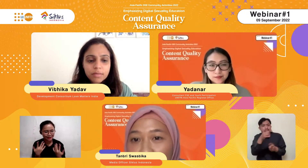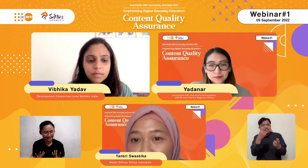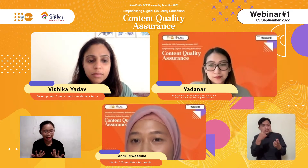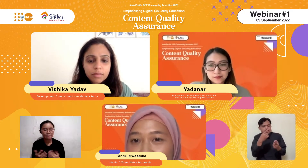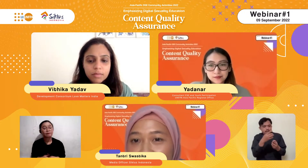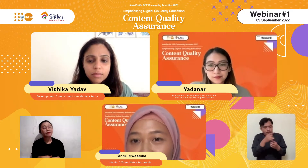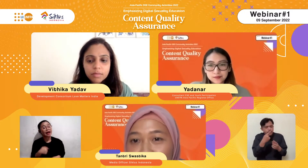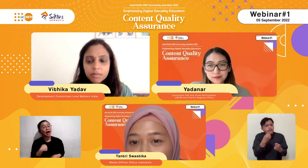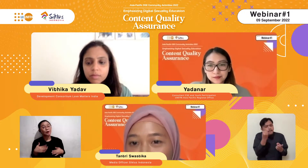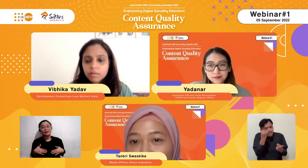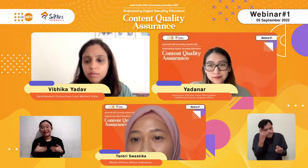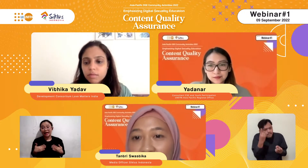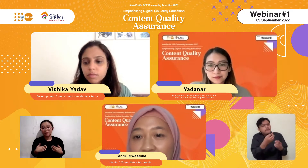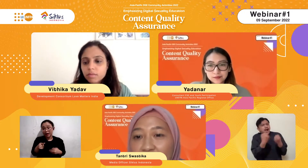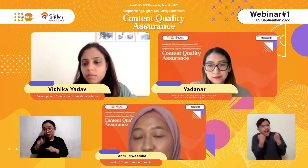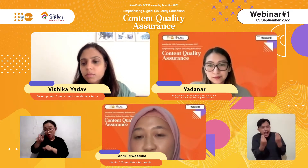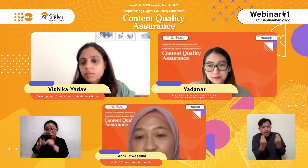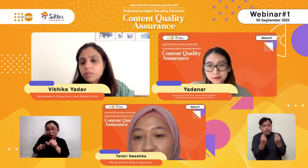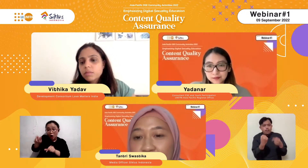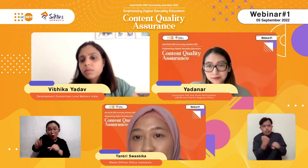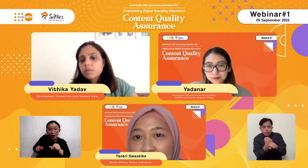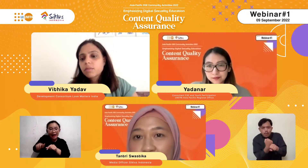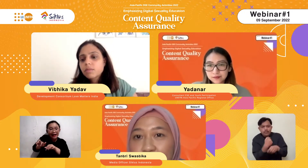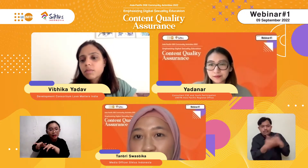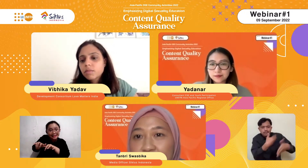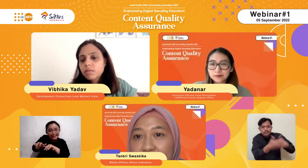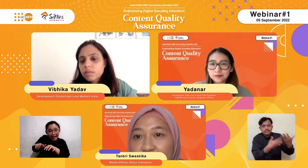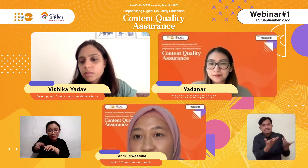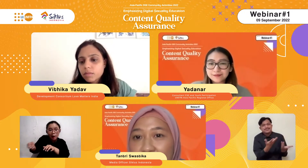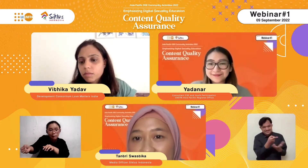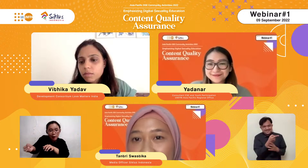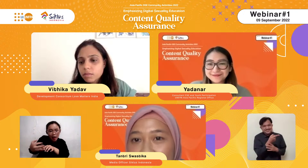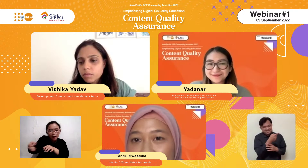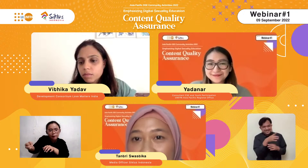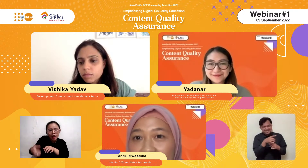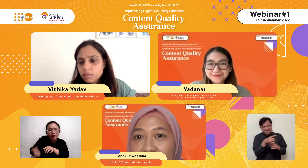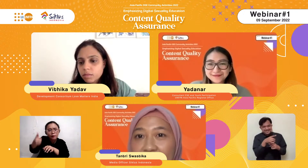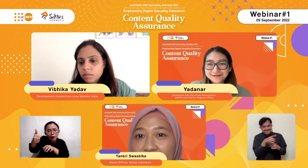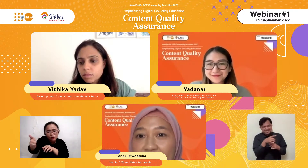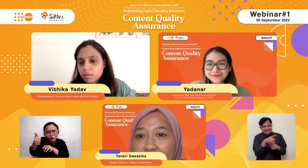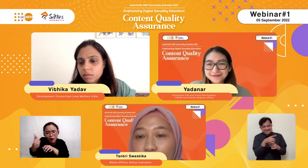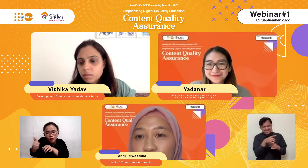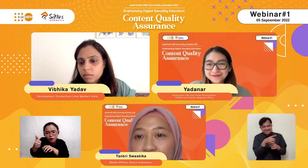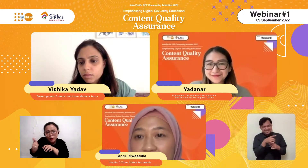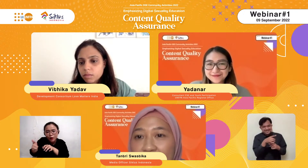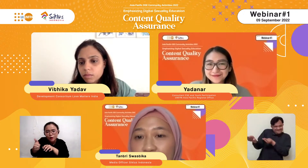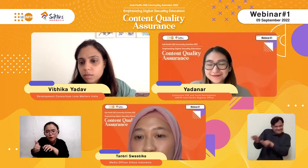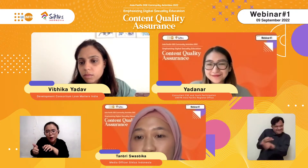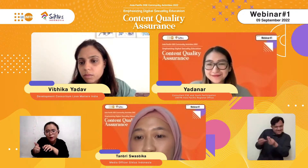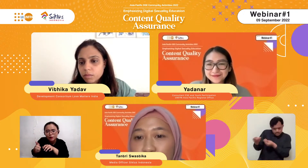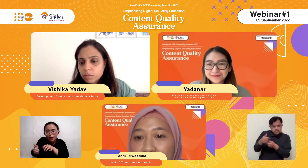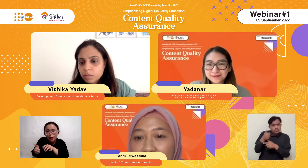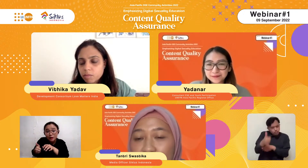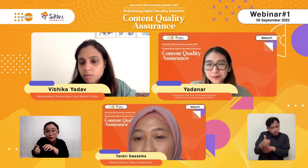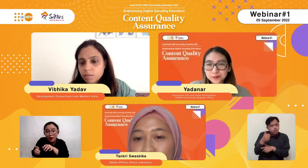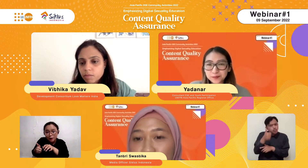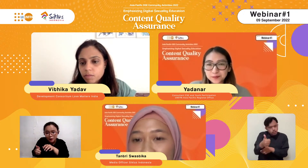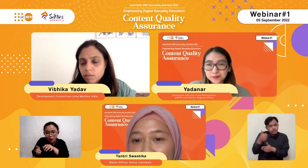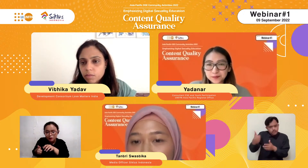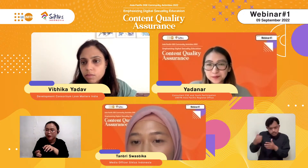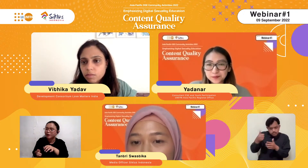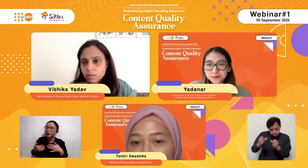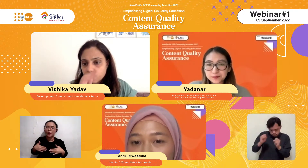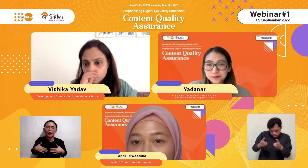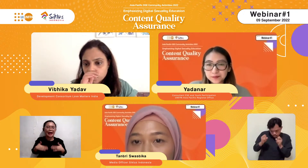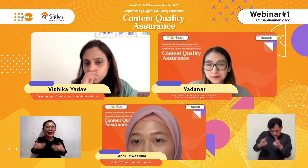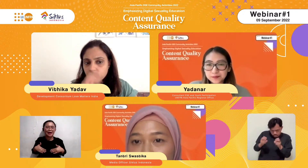the comments down below for the feedbacks, for the references. And I would like to pose